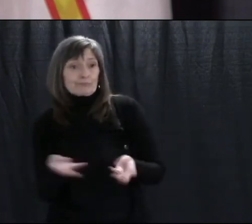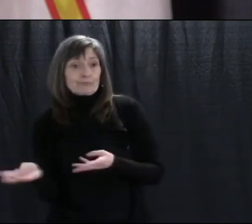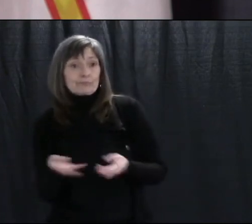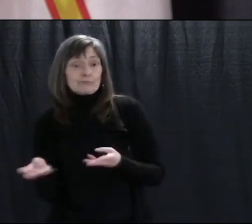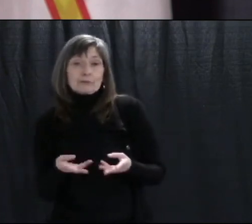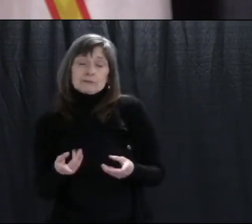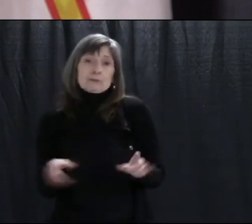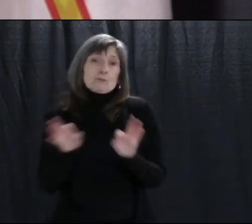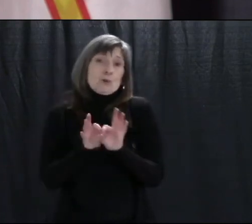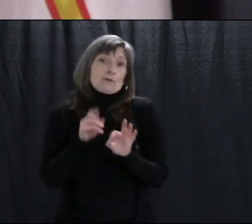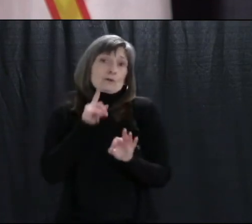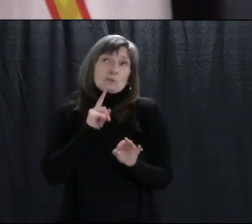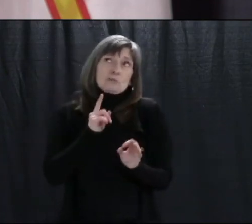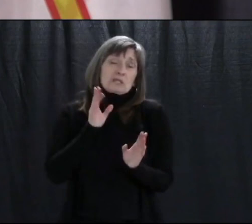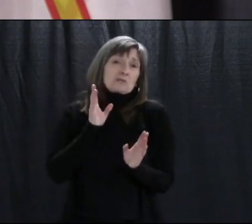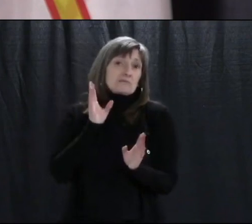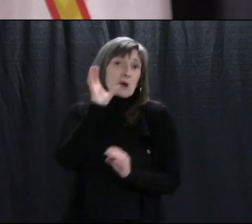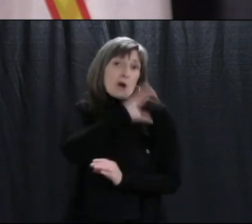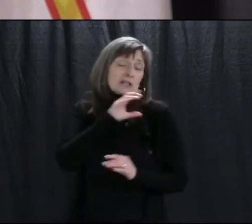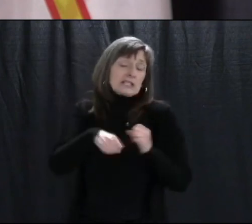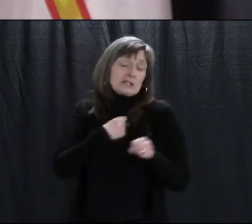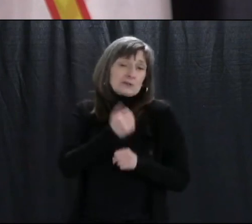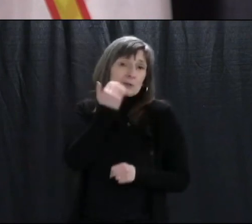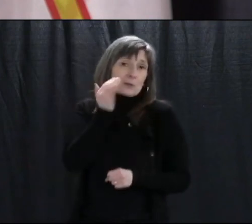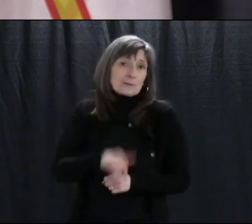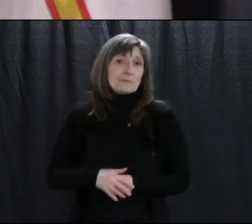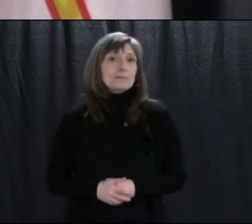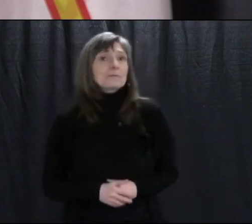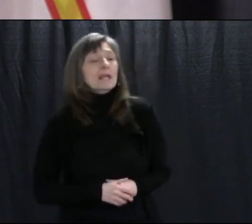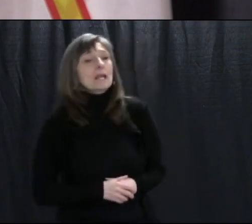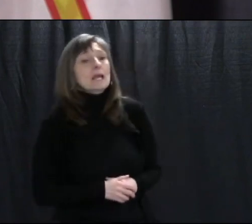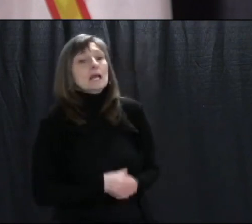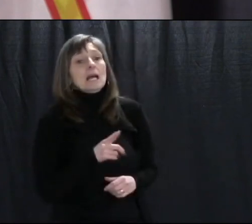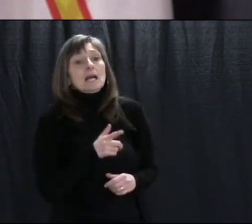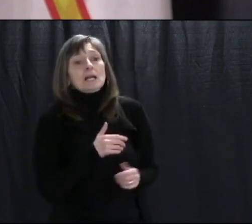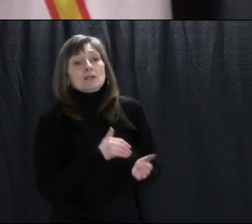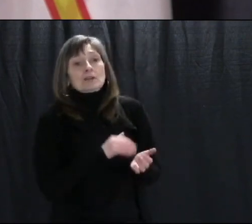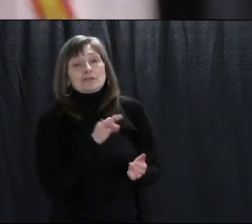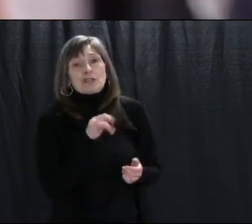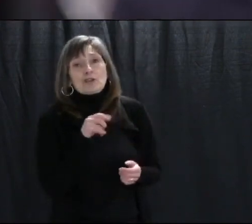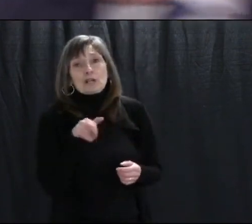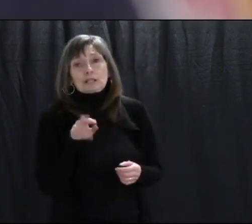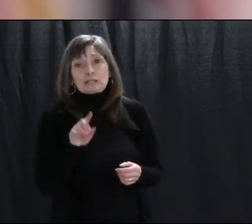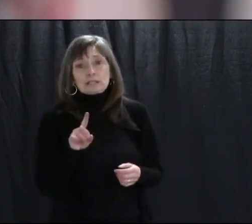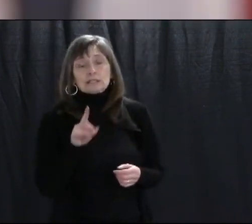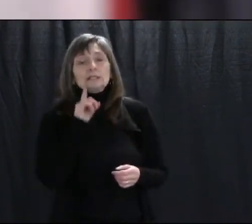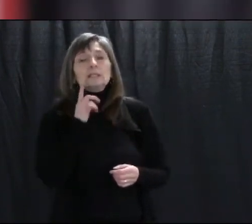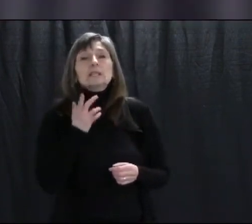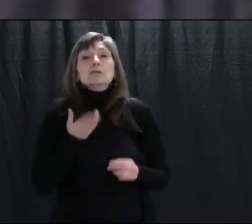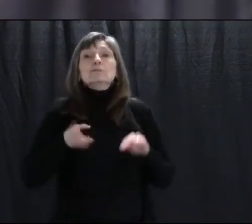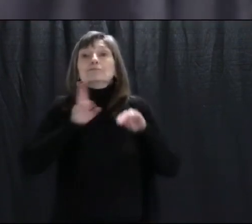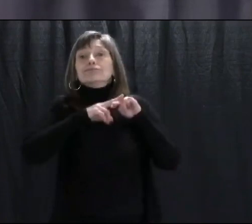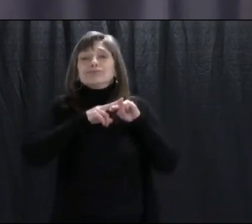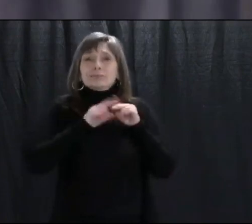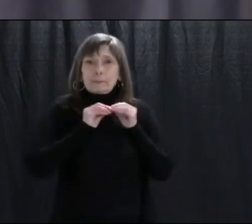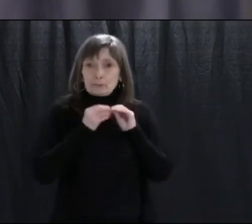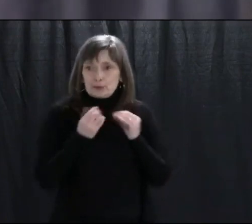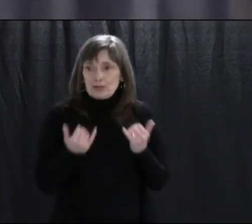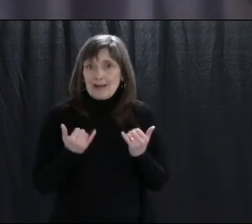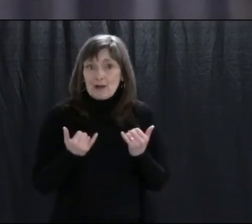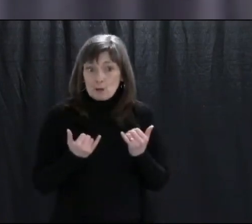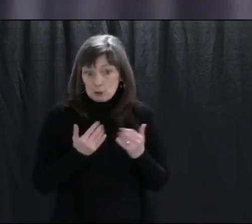sure. And Dr. Fitzgerald, having seen a jump in cases overnight here now, Are we expecting to see